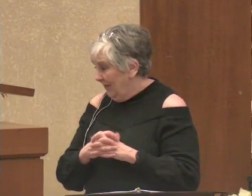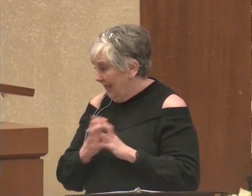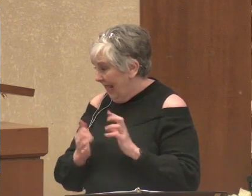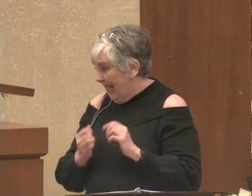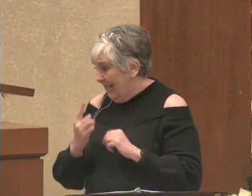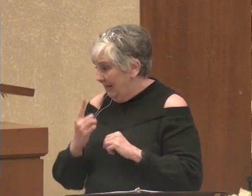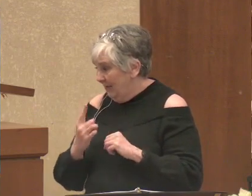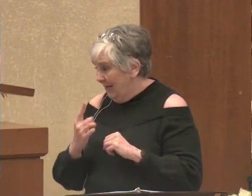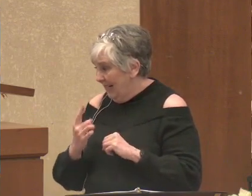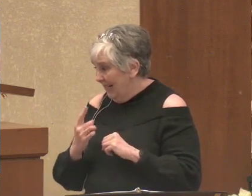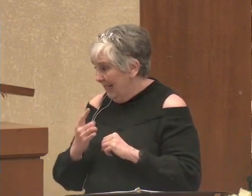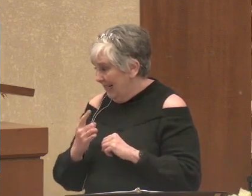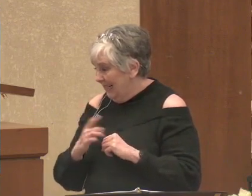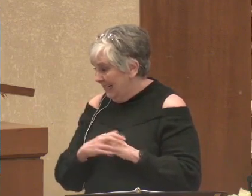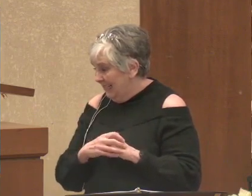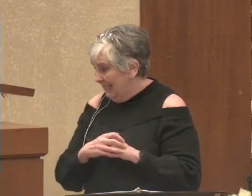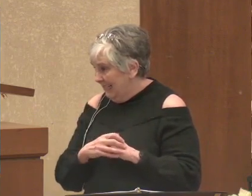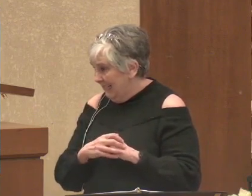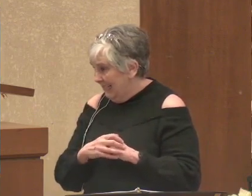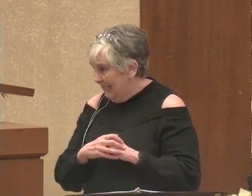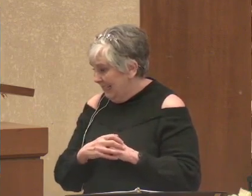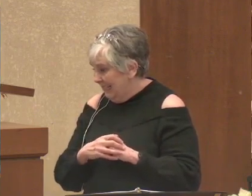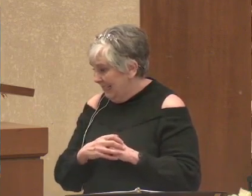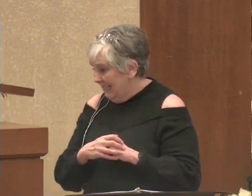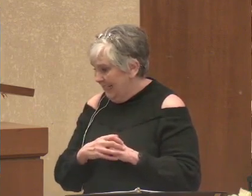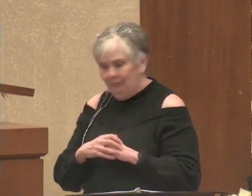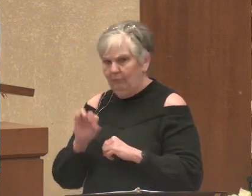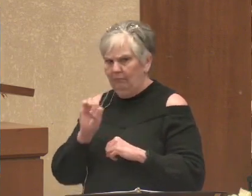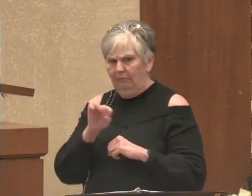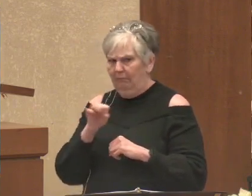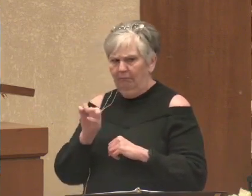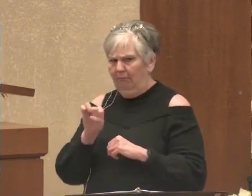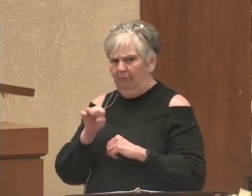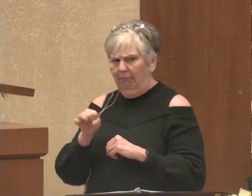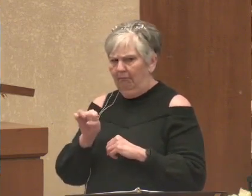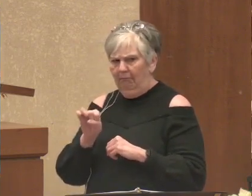Anyone? Any takers? Do you want to be the star? No?